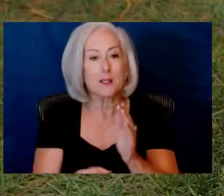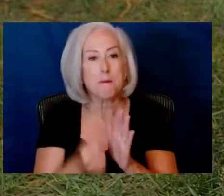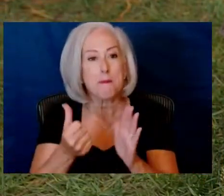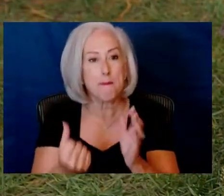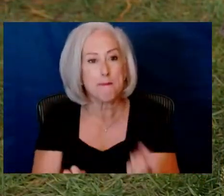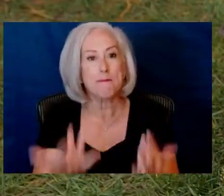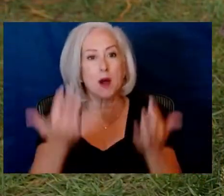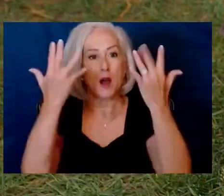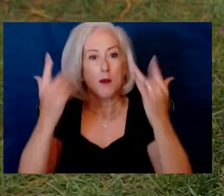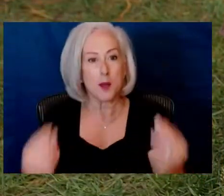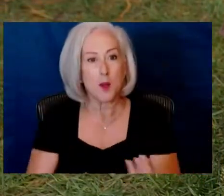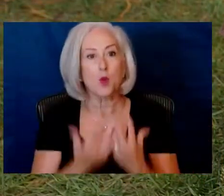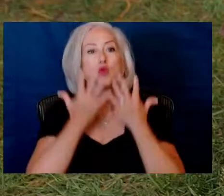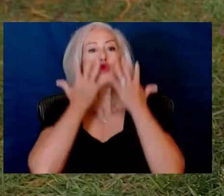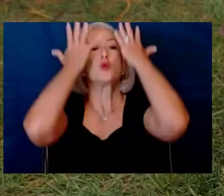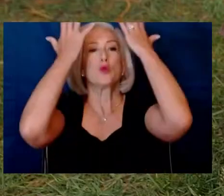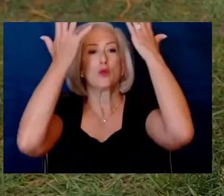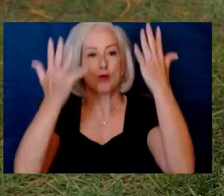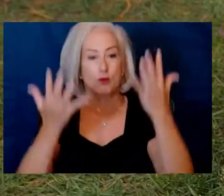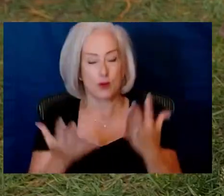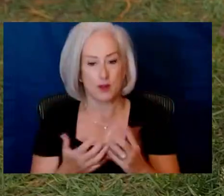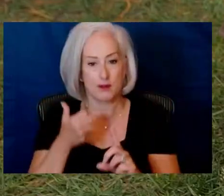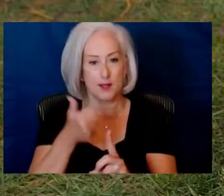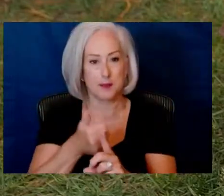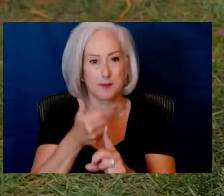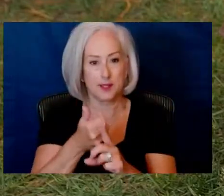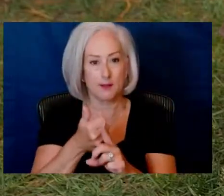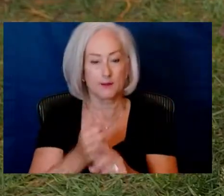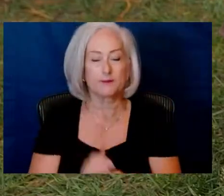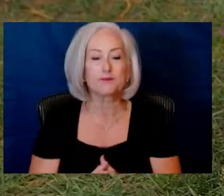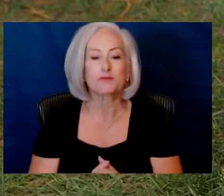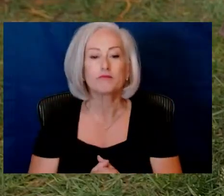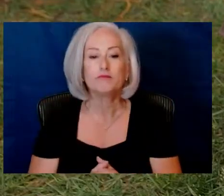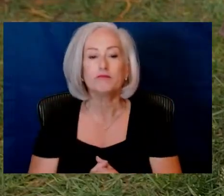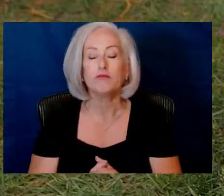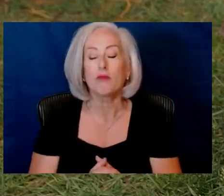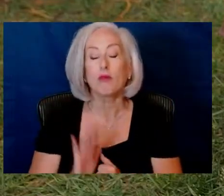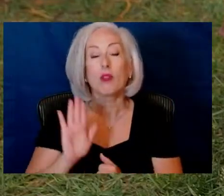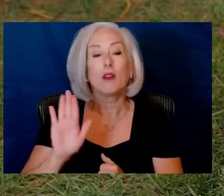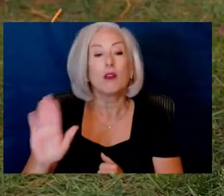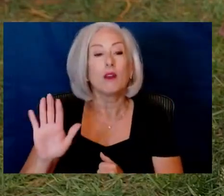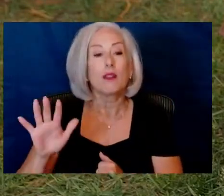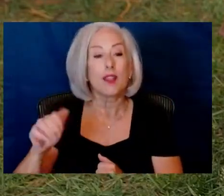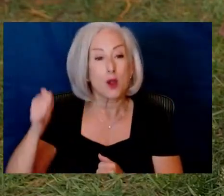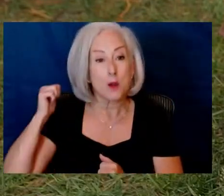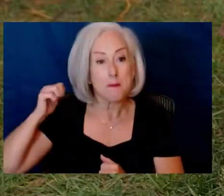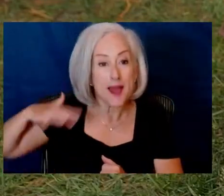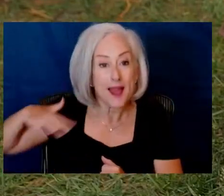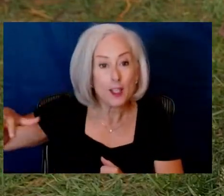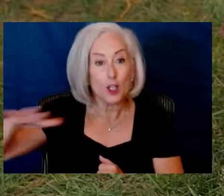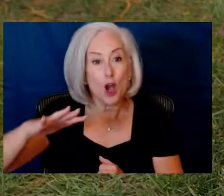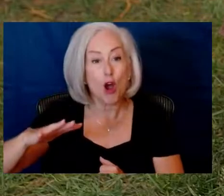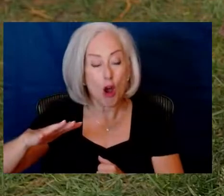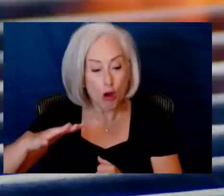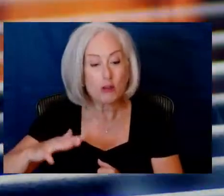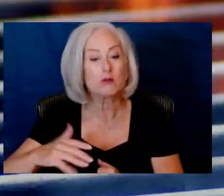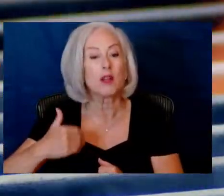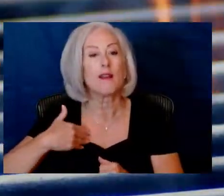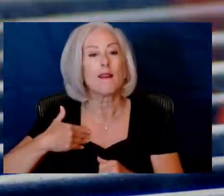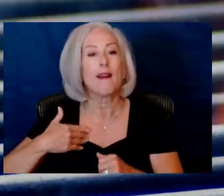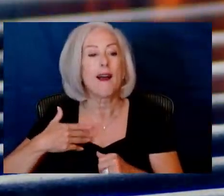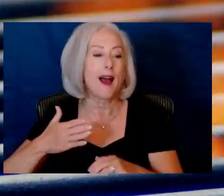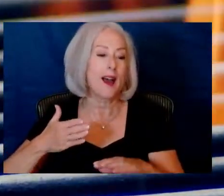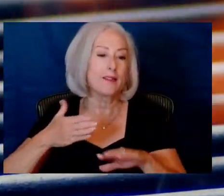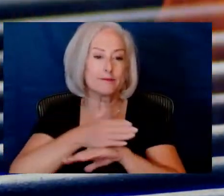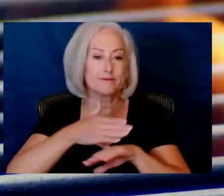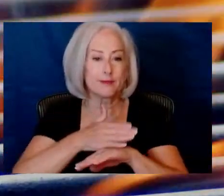to themselves. And also in the backyard when they're doing the campfire, they're doing the barbecue, lighting it